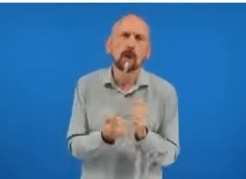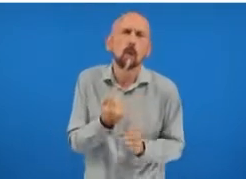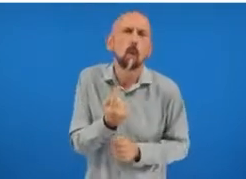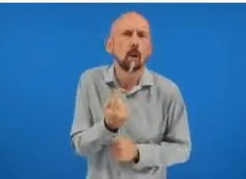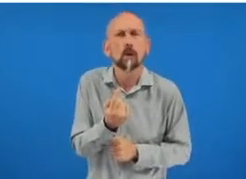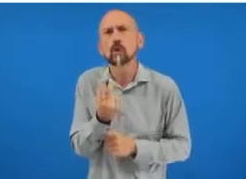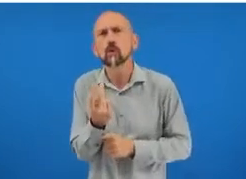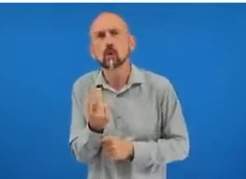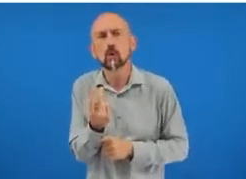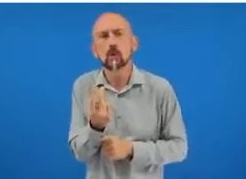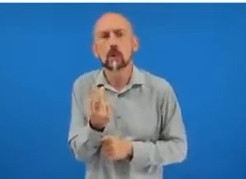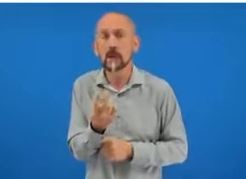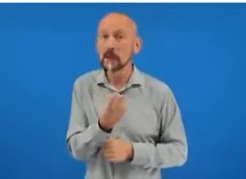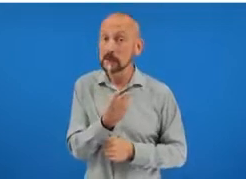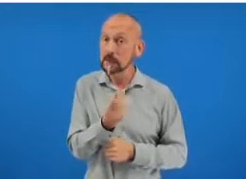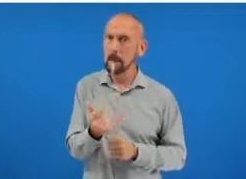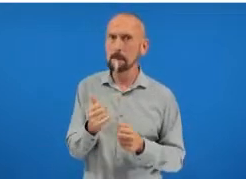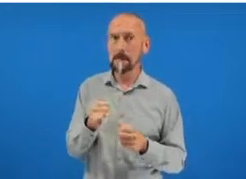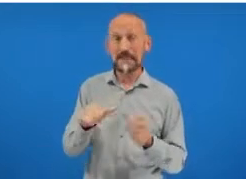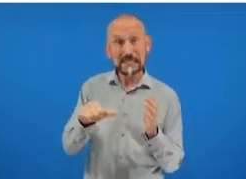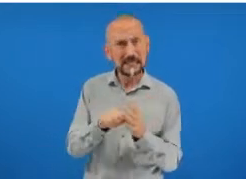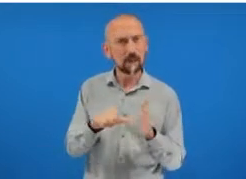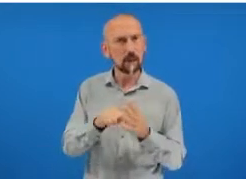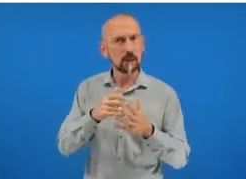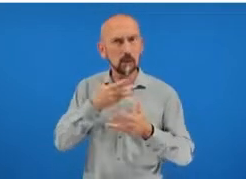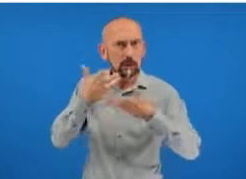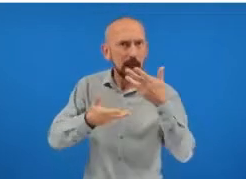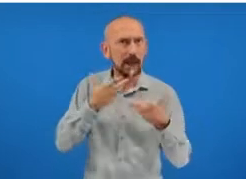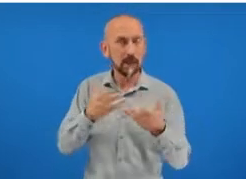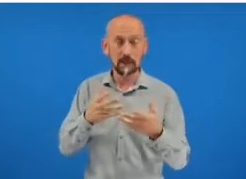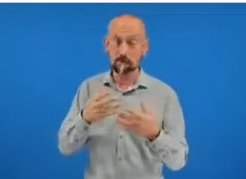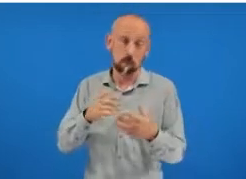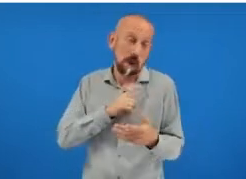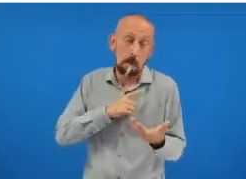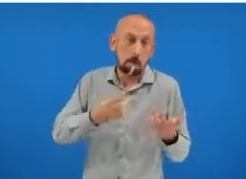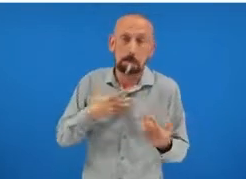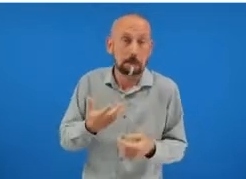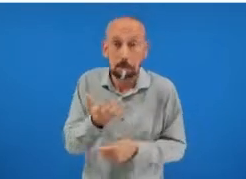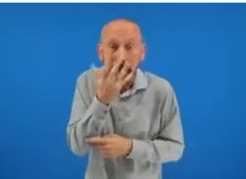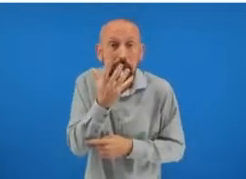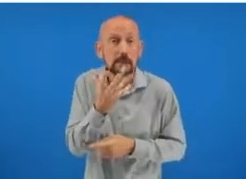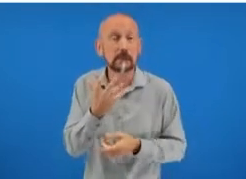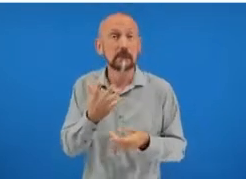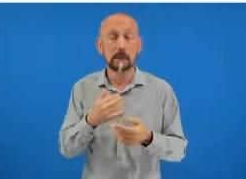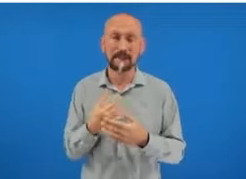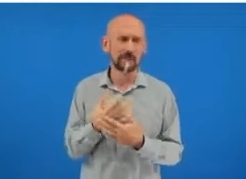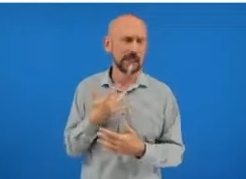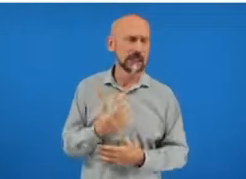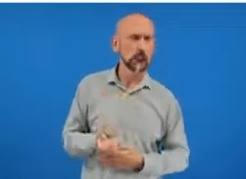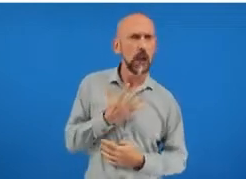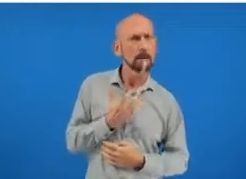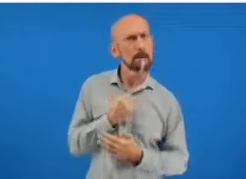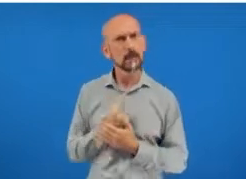for a variety of reasons. We may feel embarrassed, be a bit ashamed of some of our thoughts and behaviours. We may have a fear